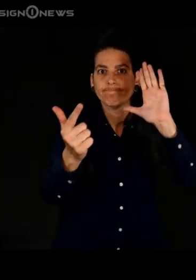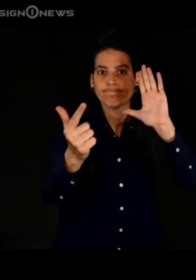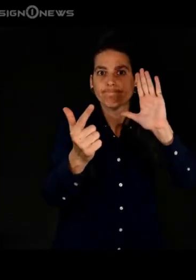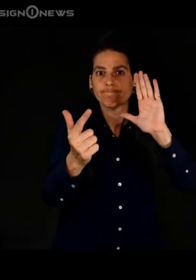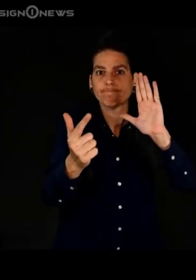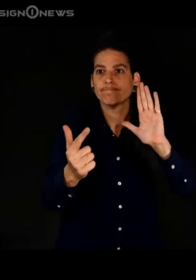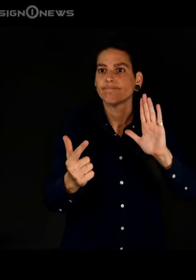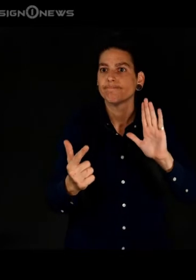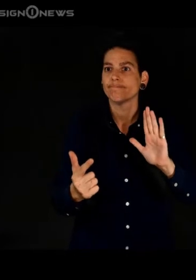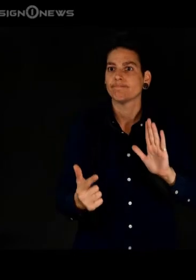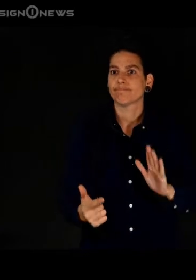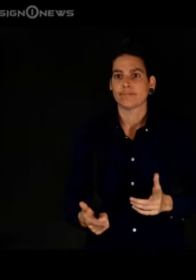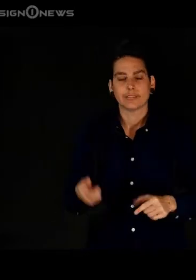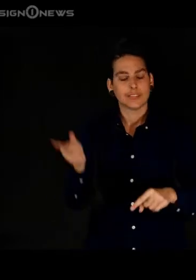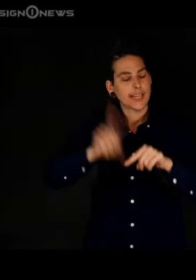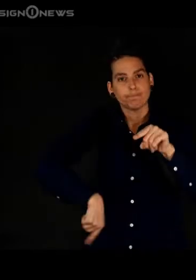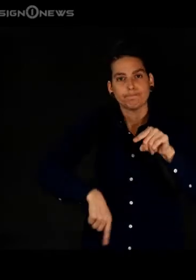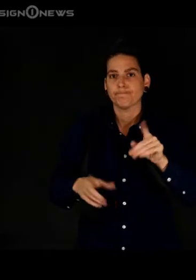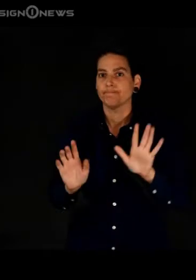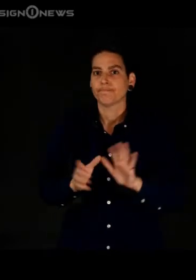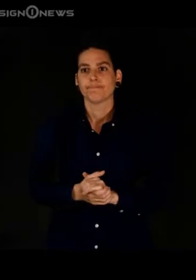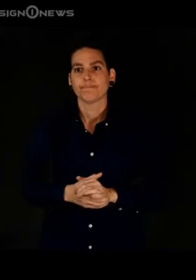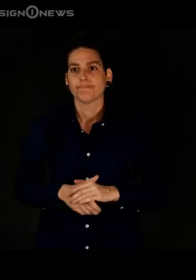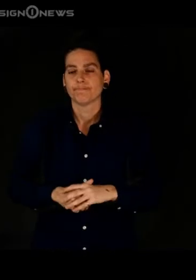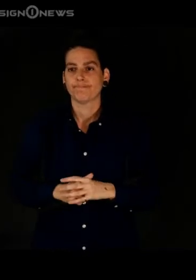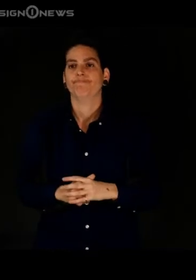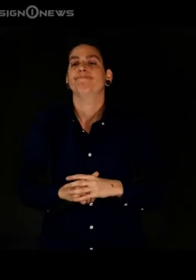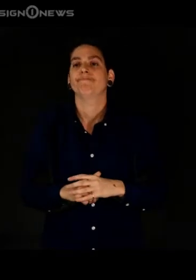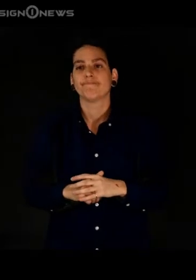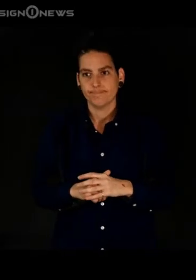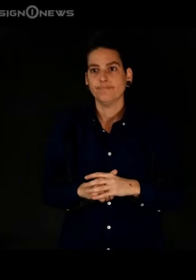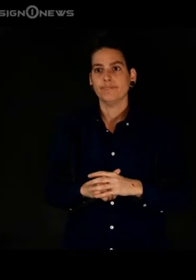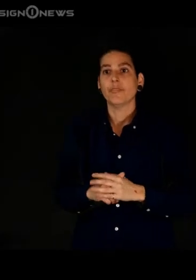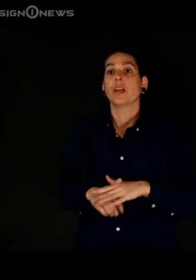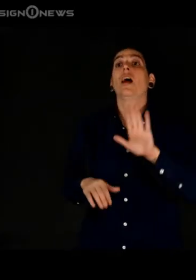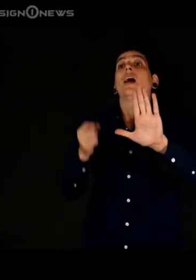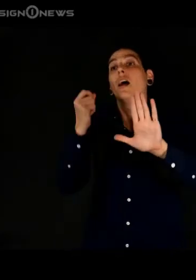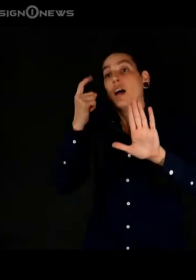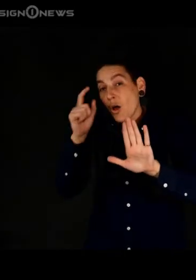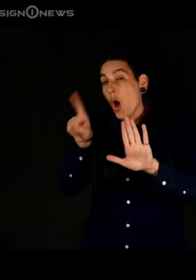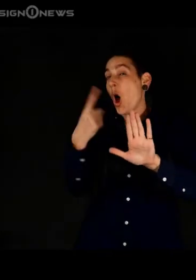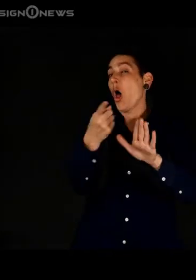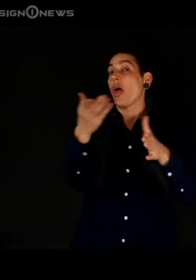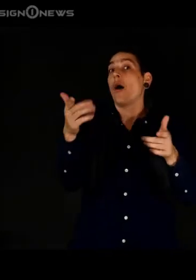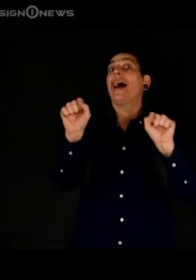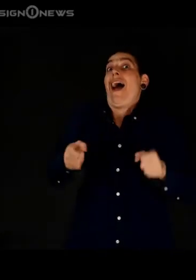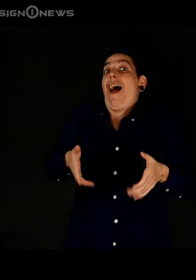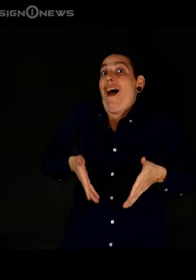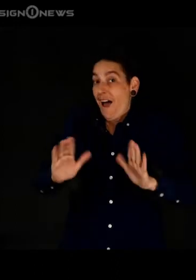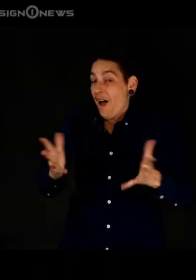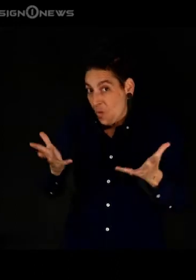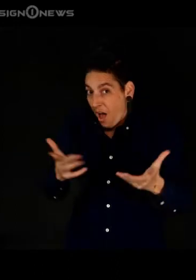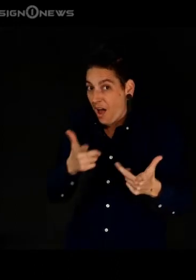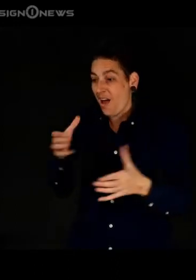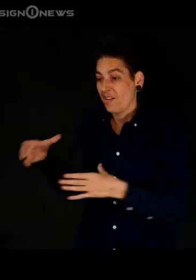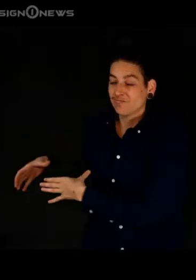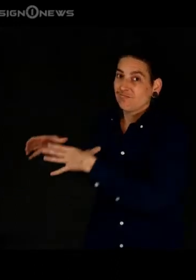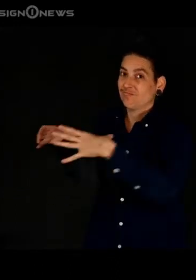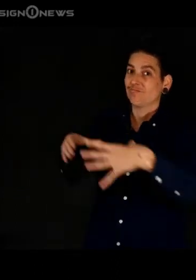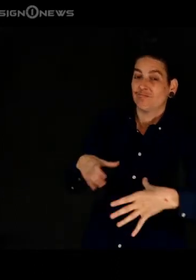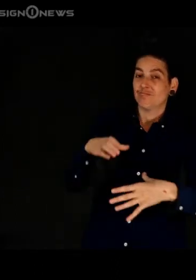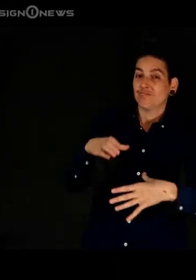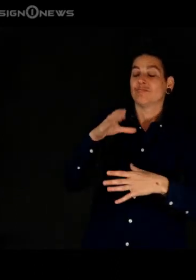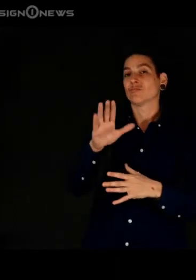the people standing in line to vote. The only thing allowed with the new